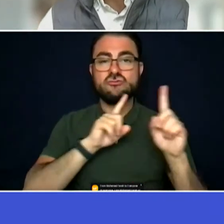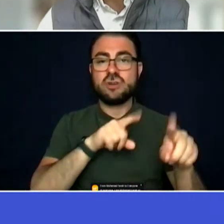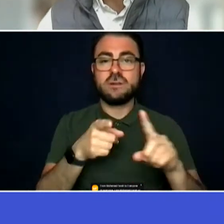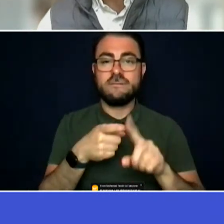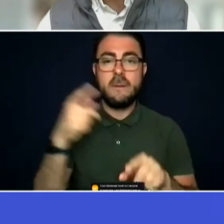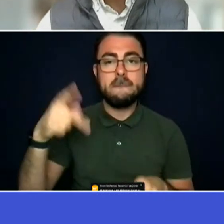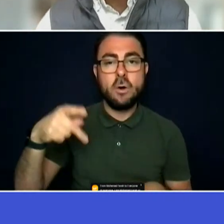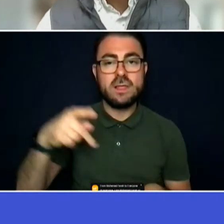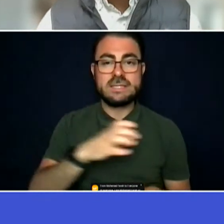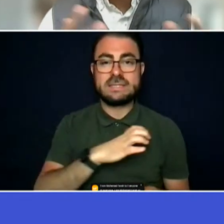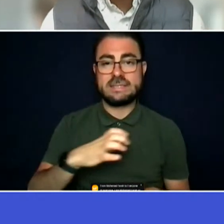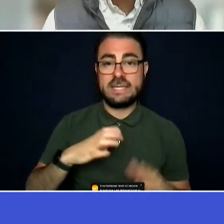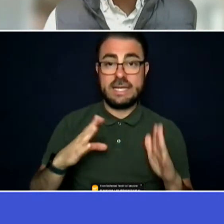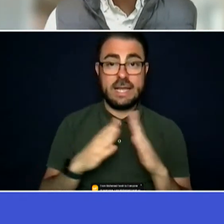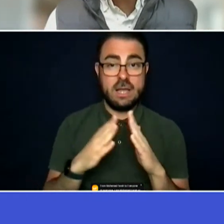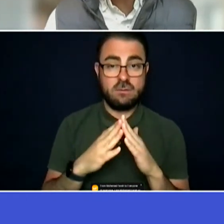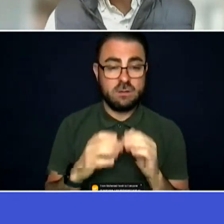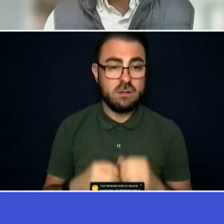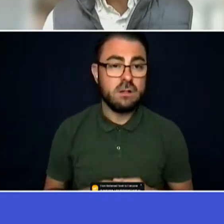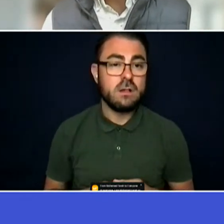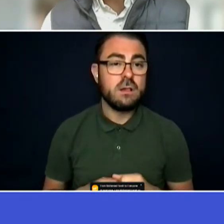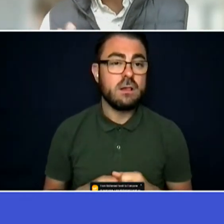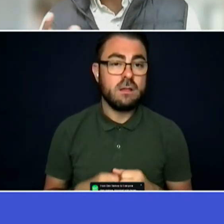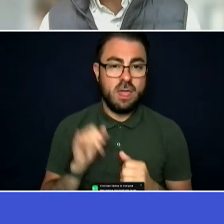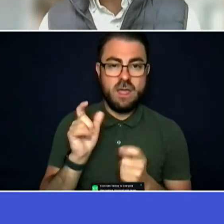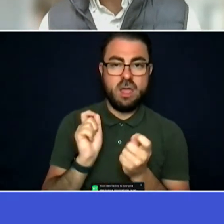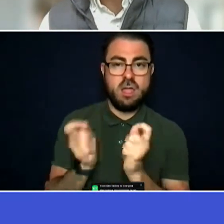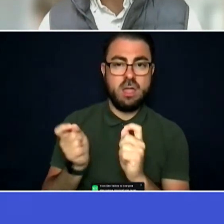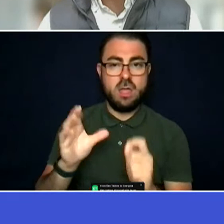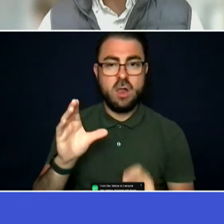of 2022 as they amended our code and